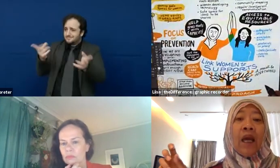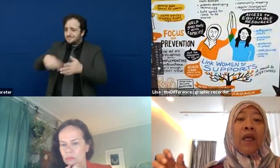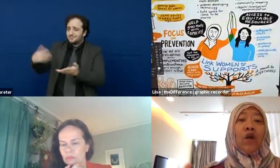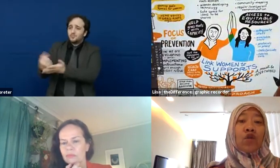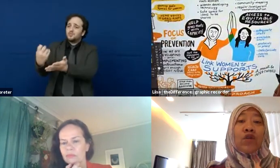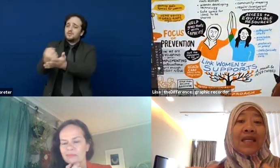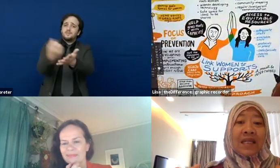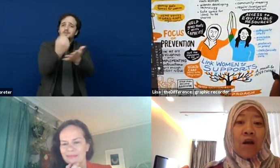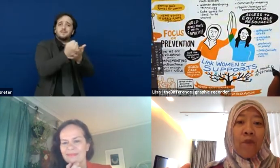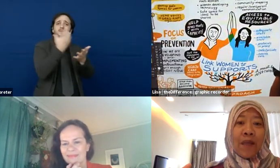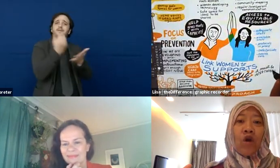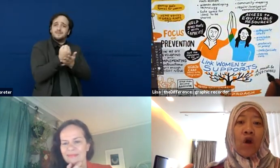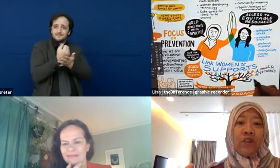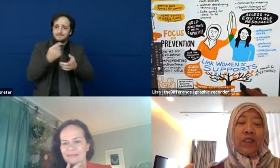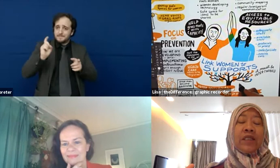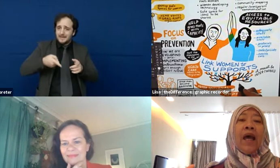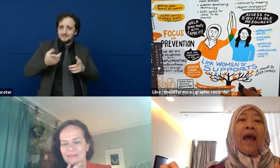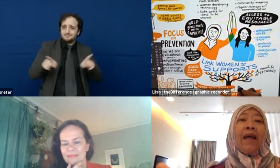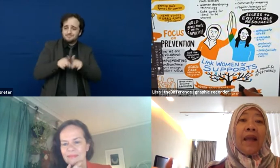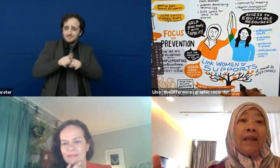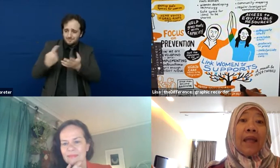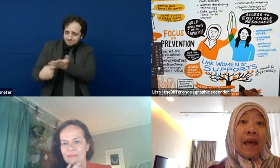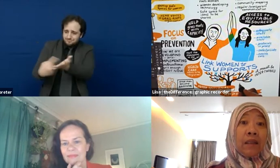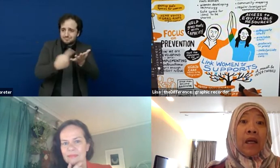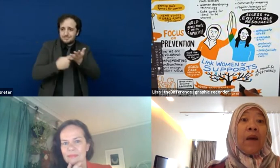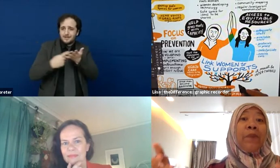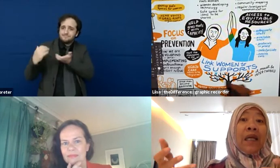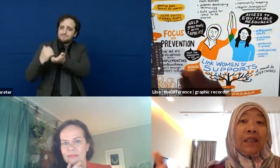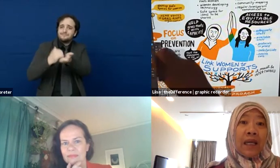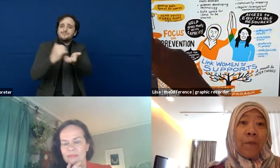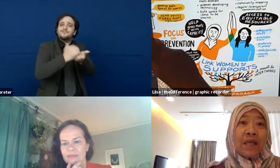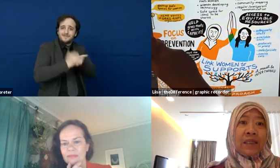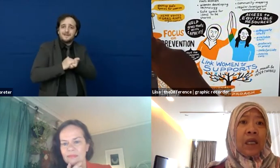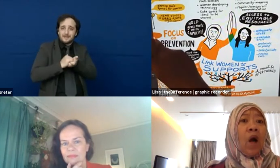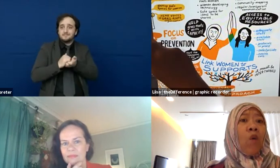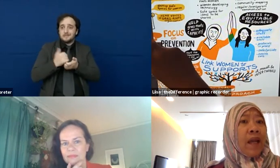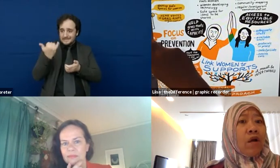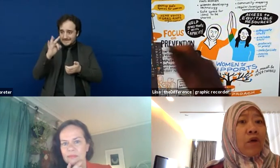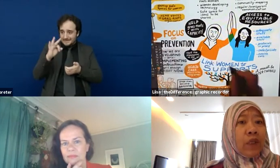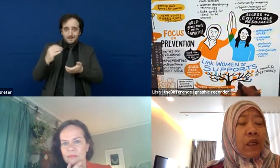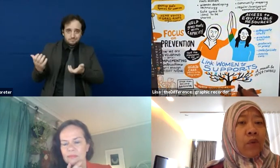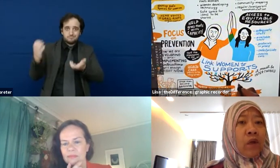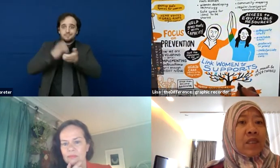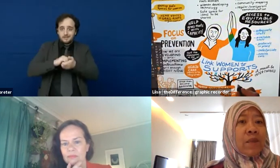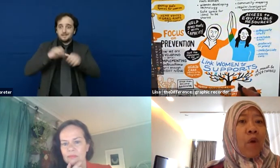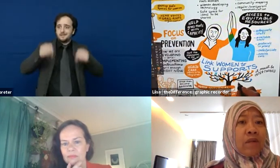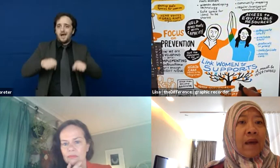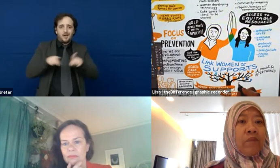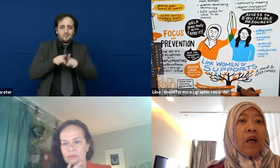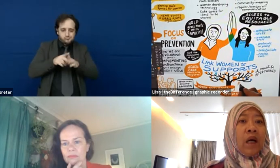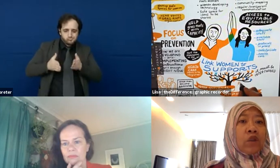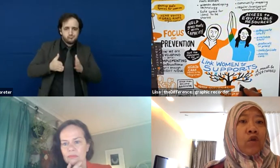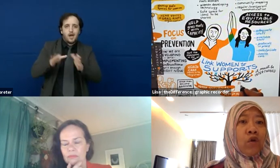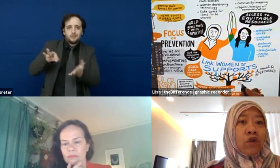academy, you know, through these kind of methodologies, and then build their capacity. Why are not we support